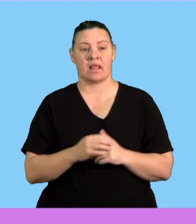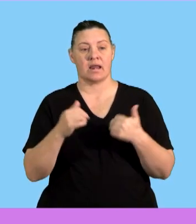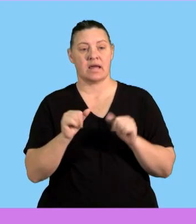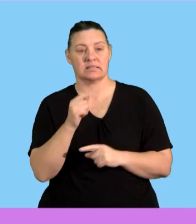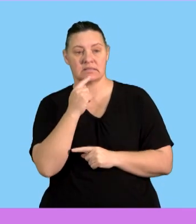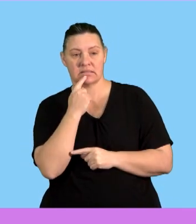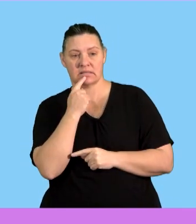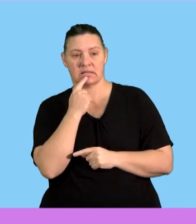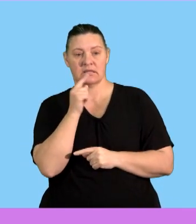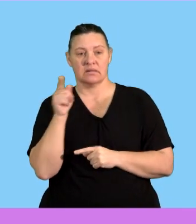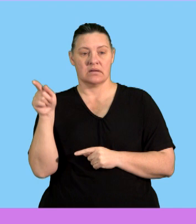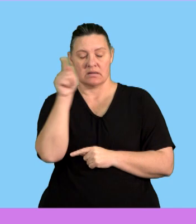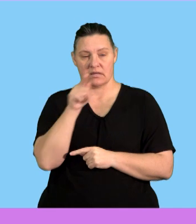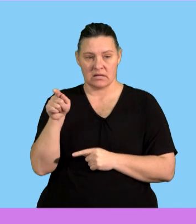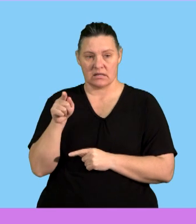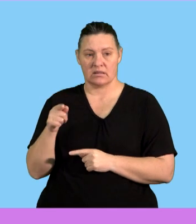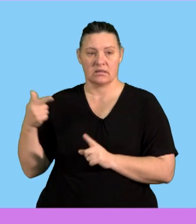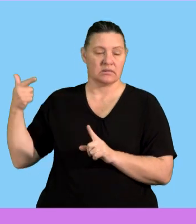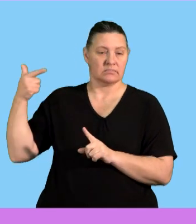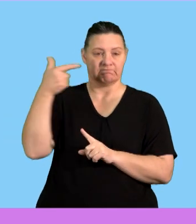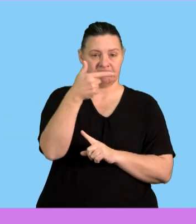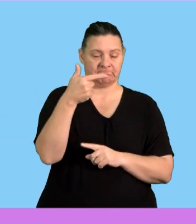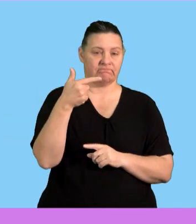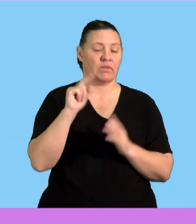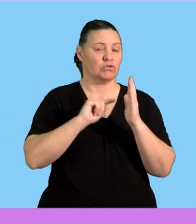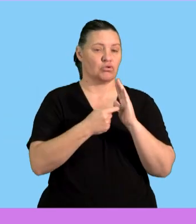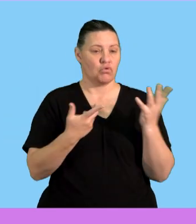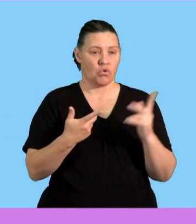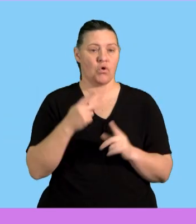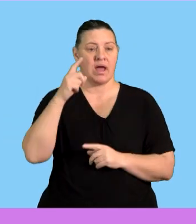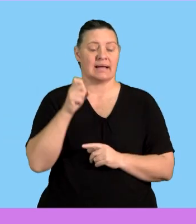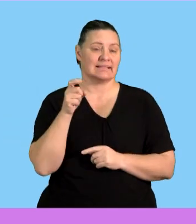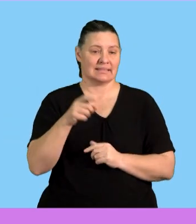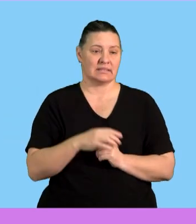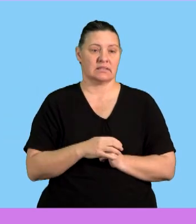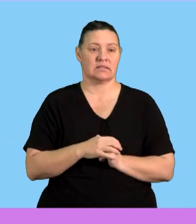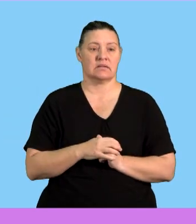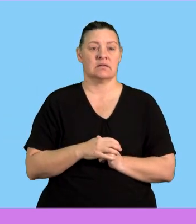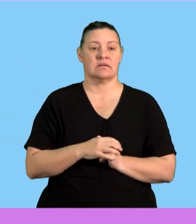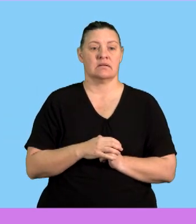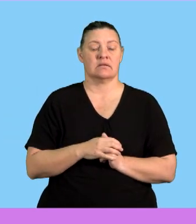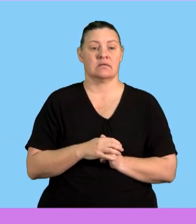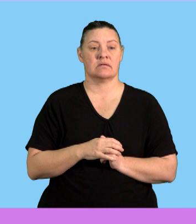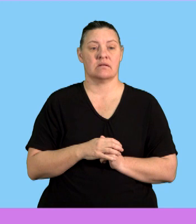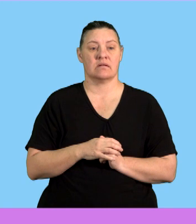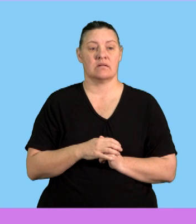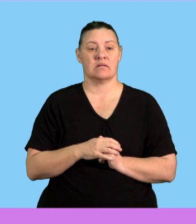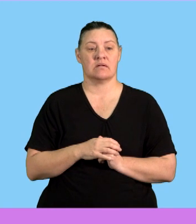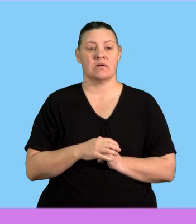I've indicated there the screw will go. Guys, if you look there, okay, I've marked with the X there. So this is